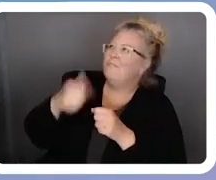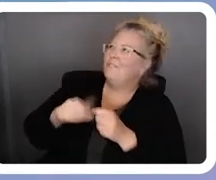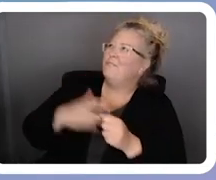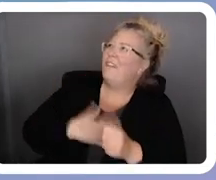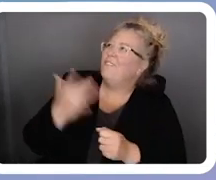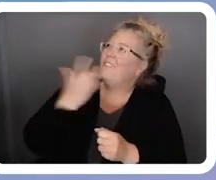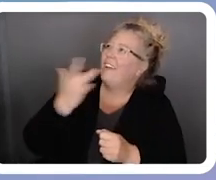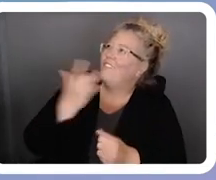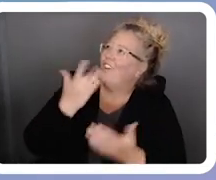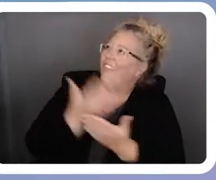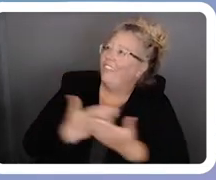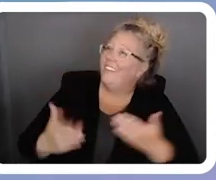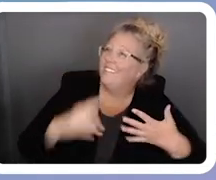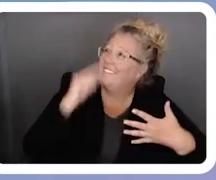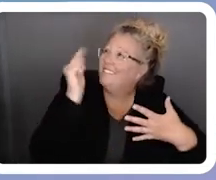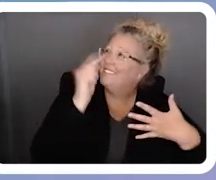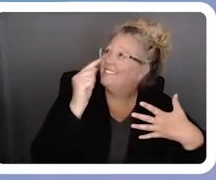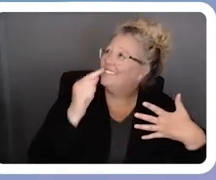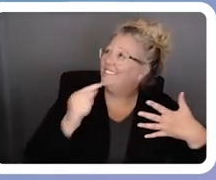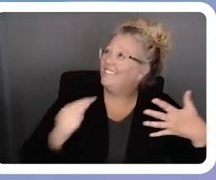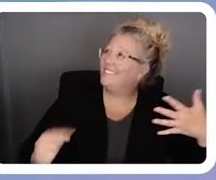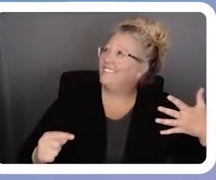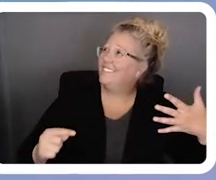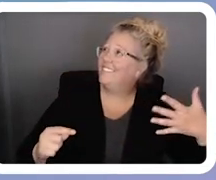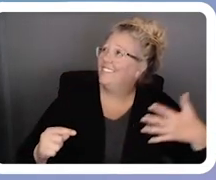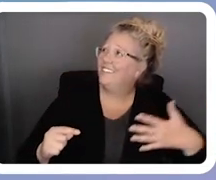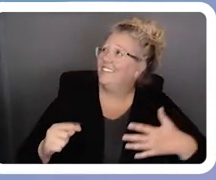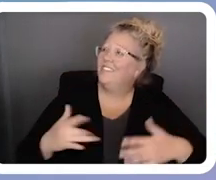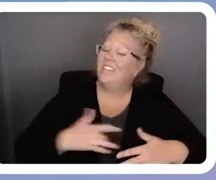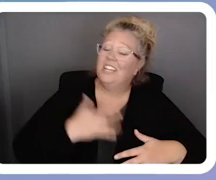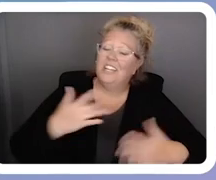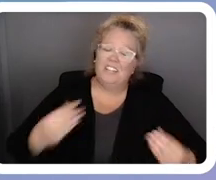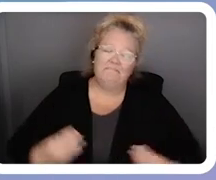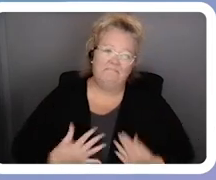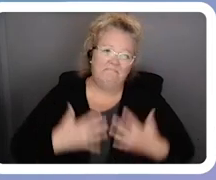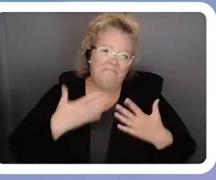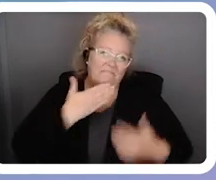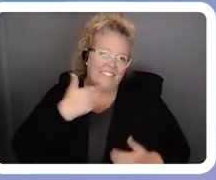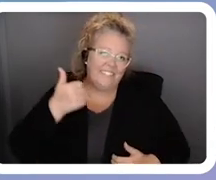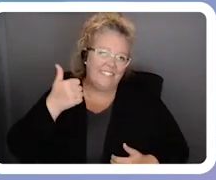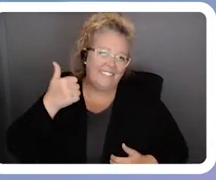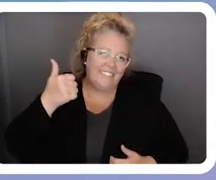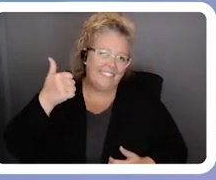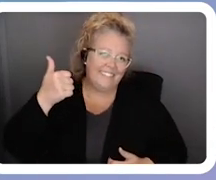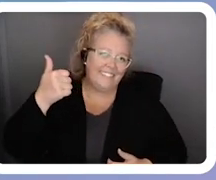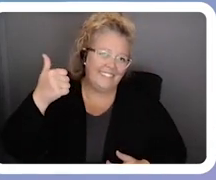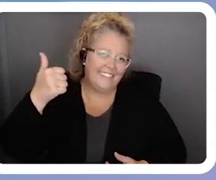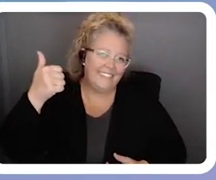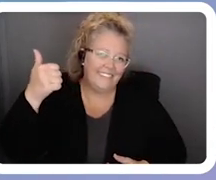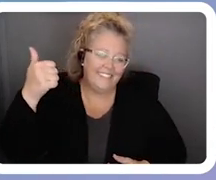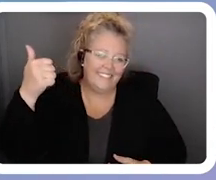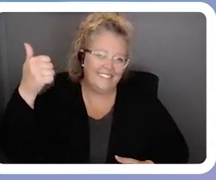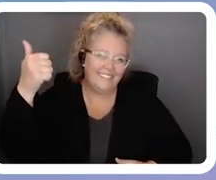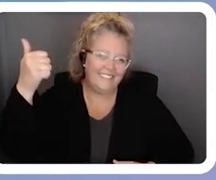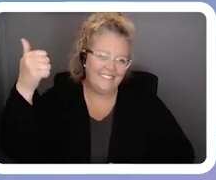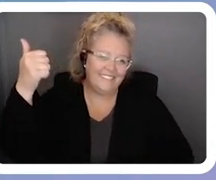simply remember my favorite things, and then I don't feel so bad.